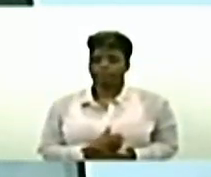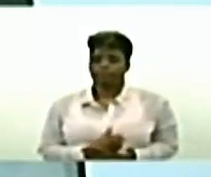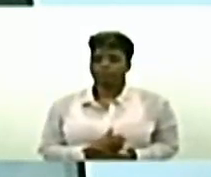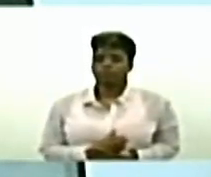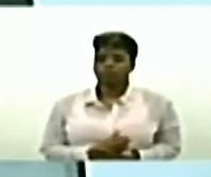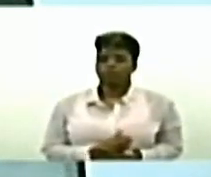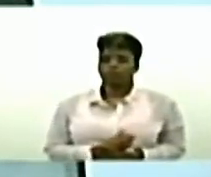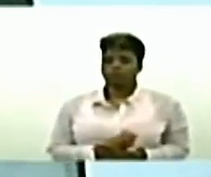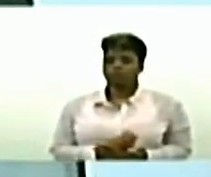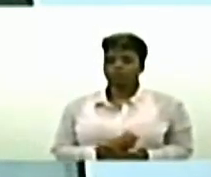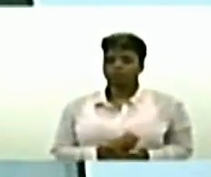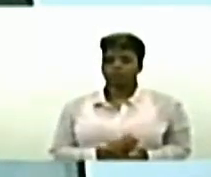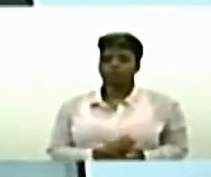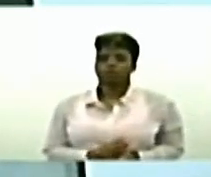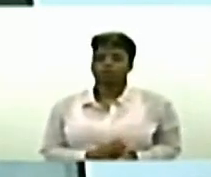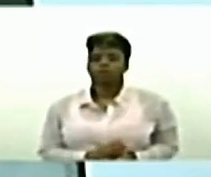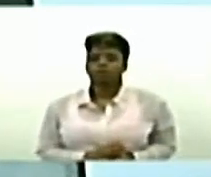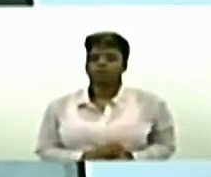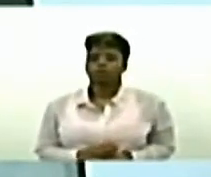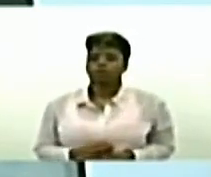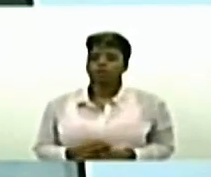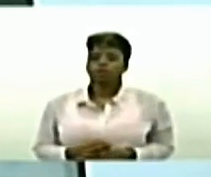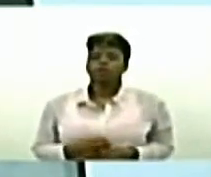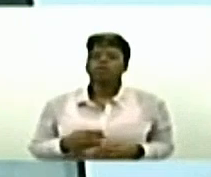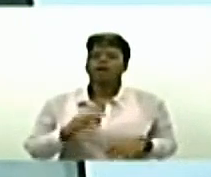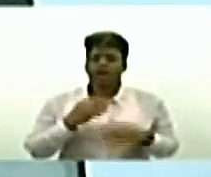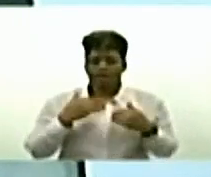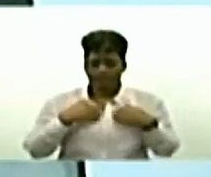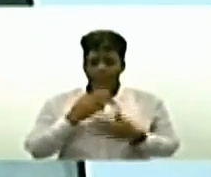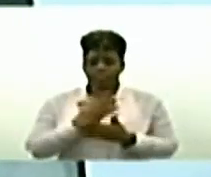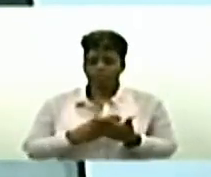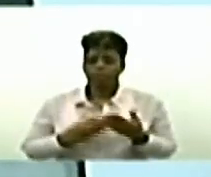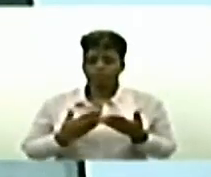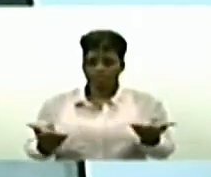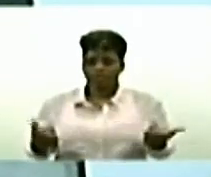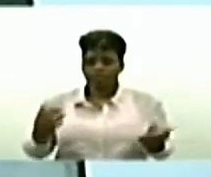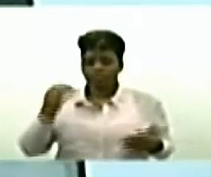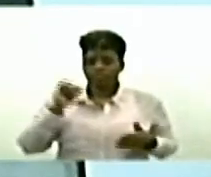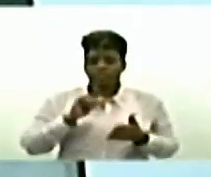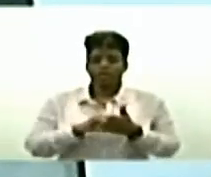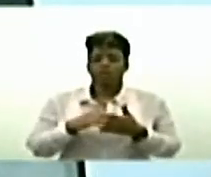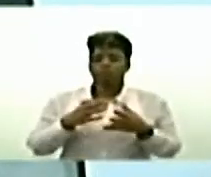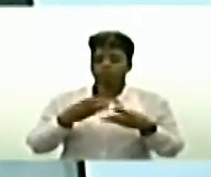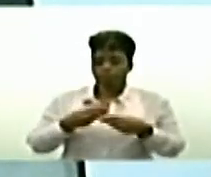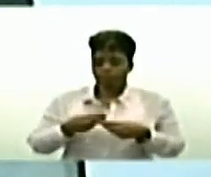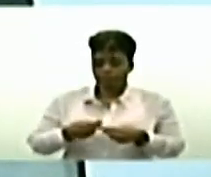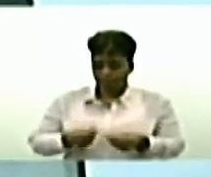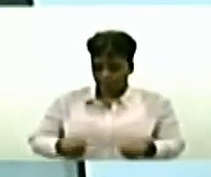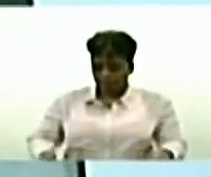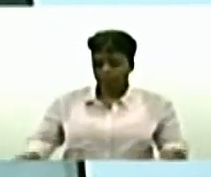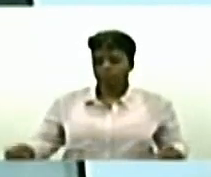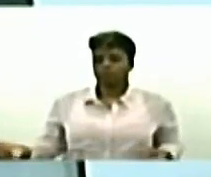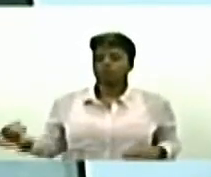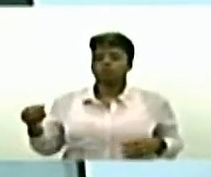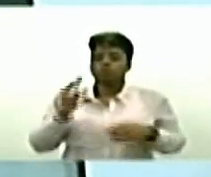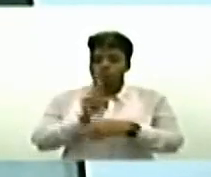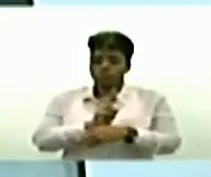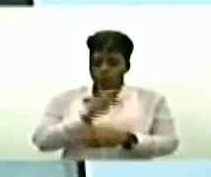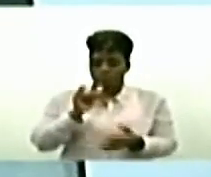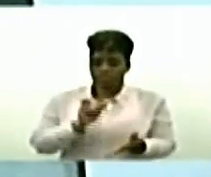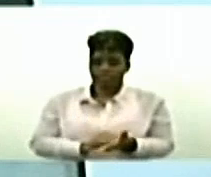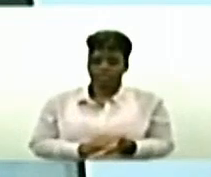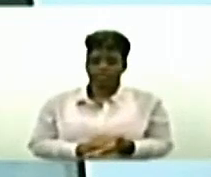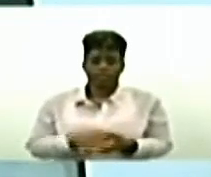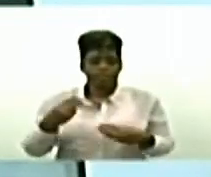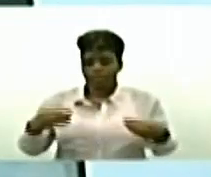that biodegradable products will be coming into place in replacement of the